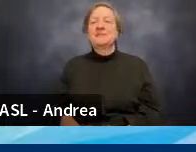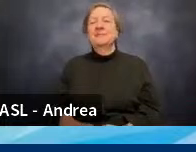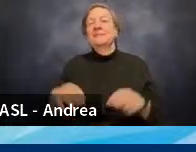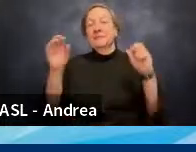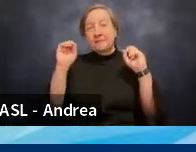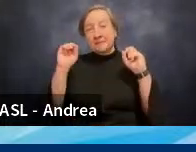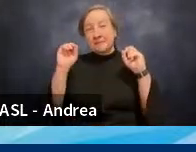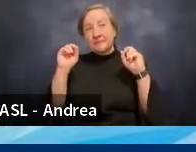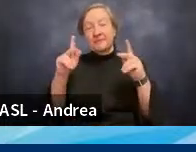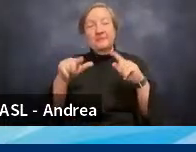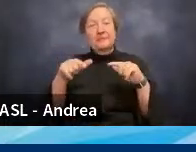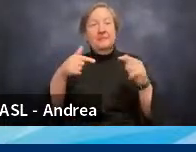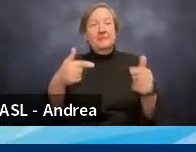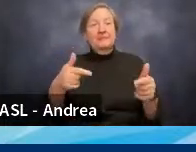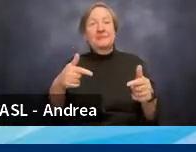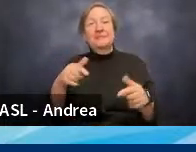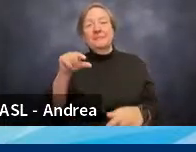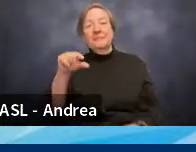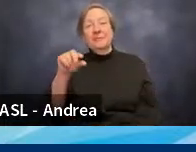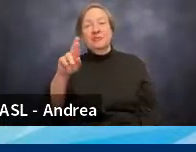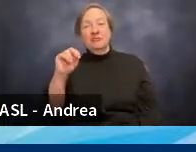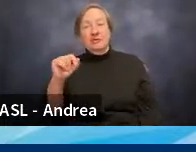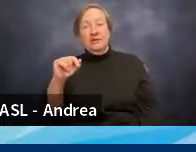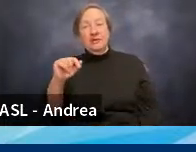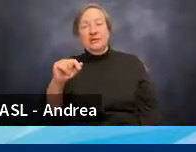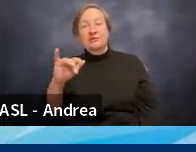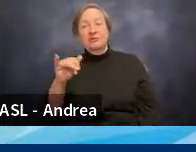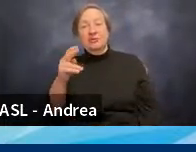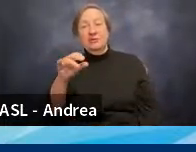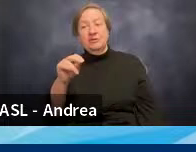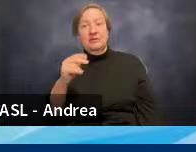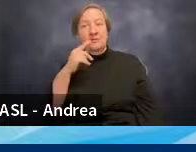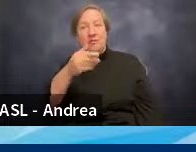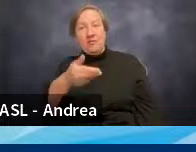over to Administrator Johnson for our welcome.